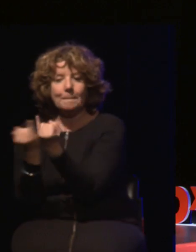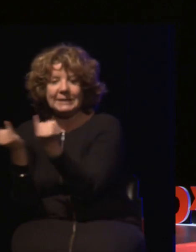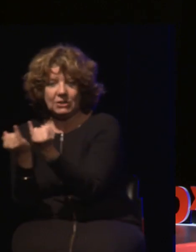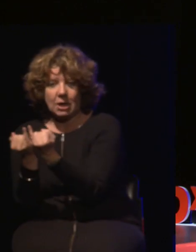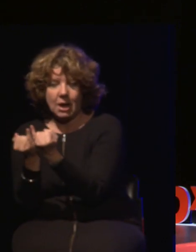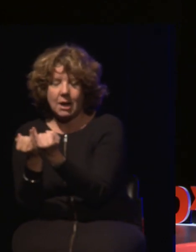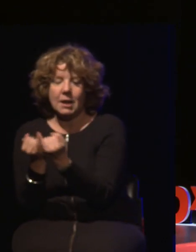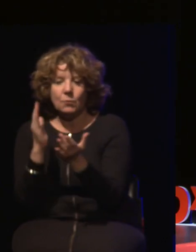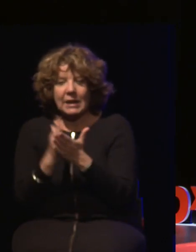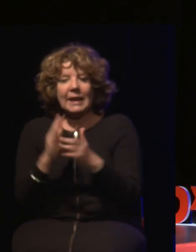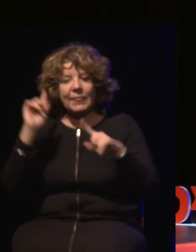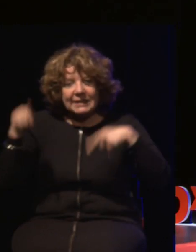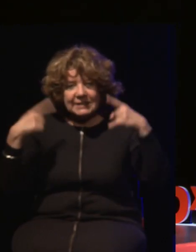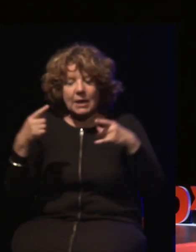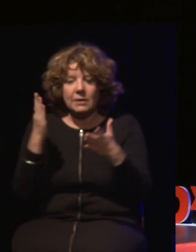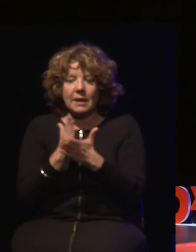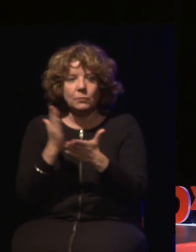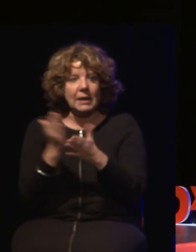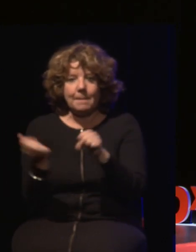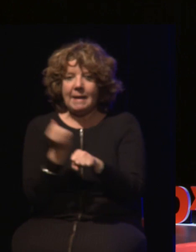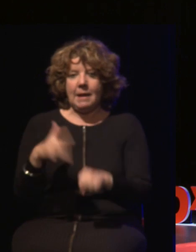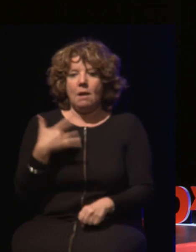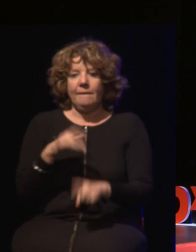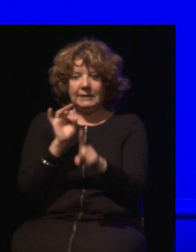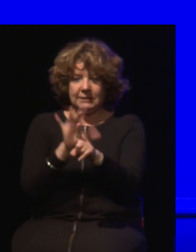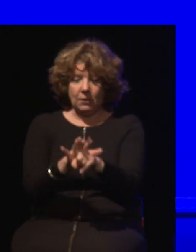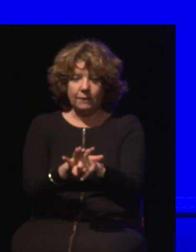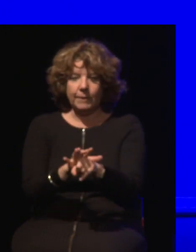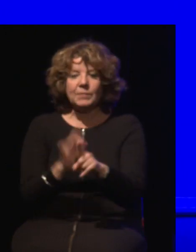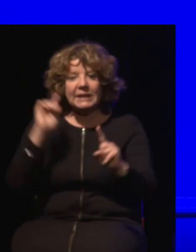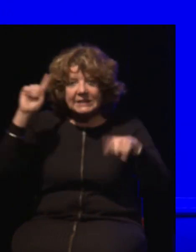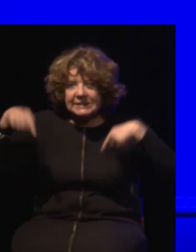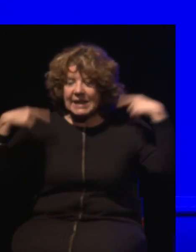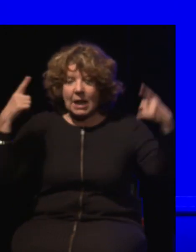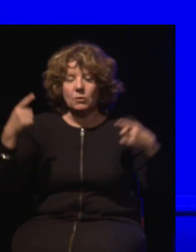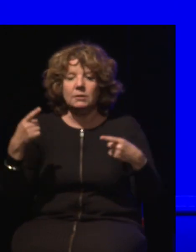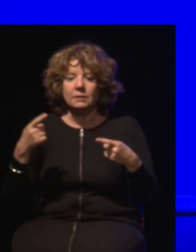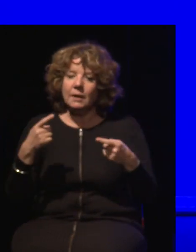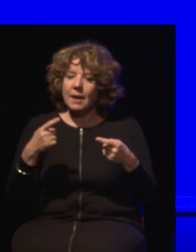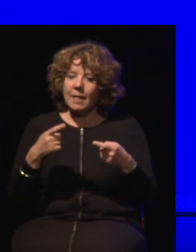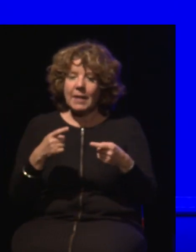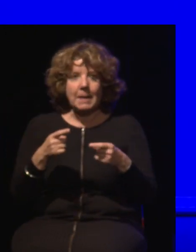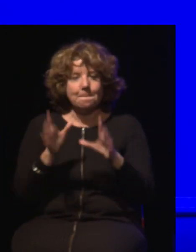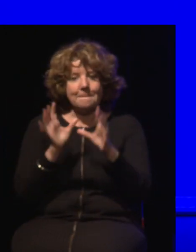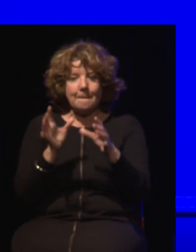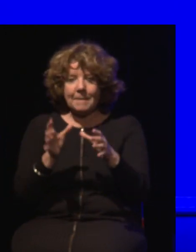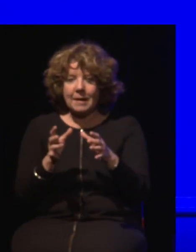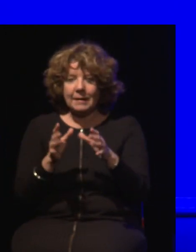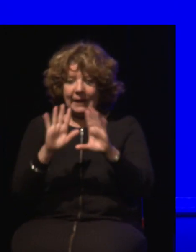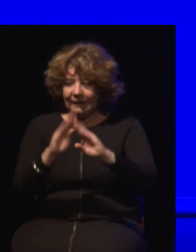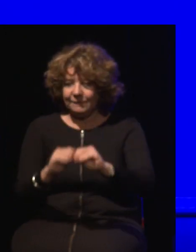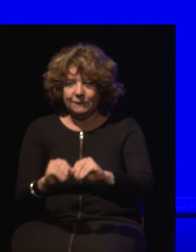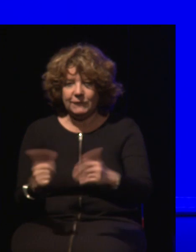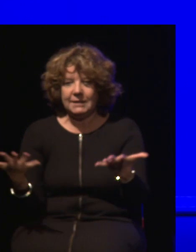than competition, and that sound has shaped life itself. Sound,